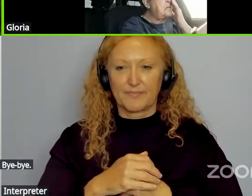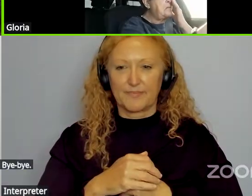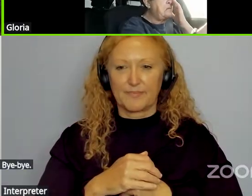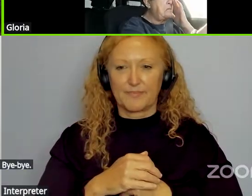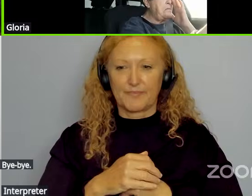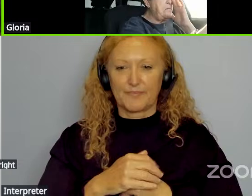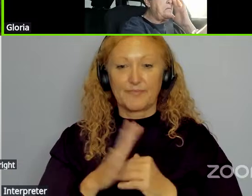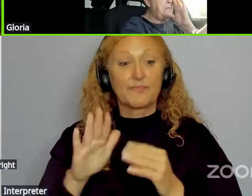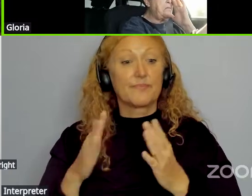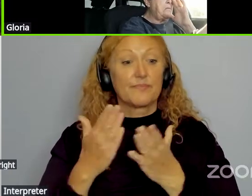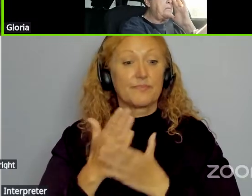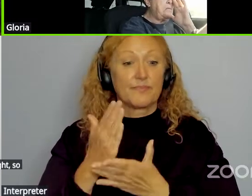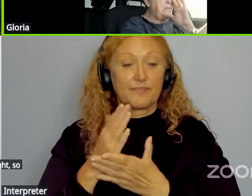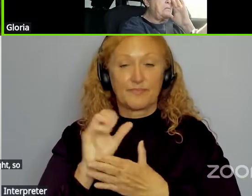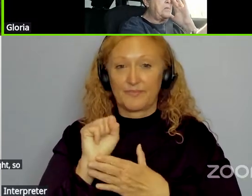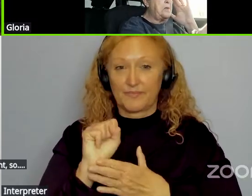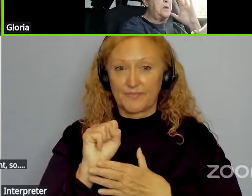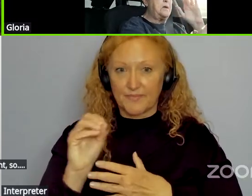All right. So,